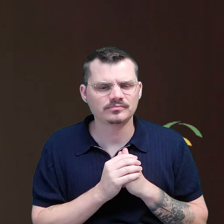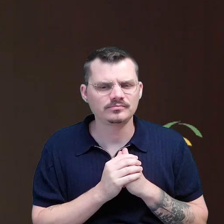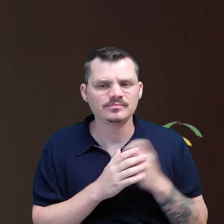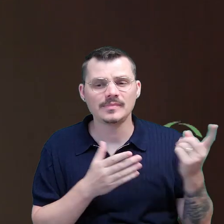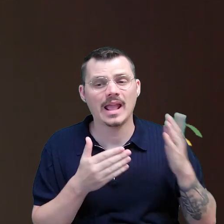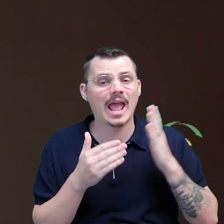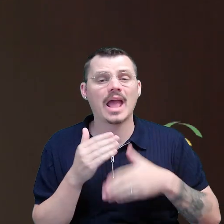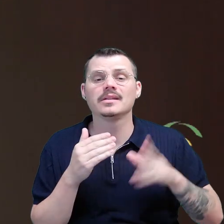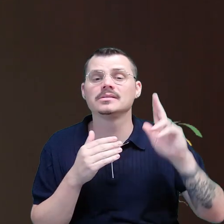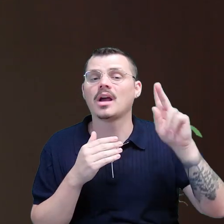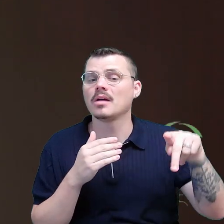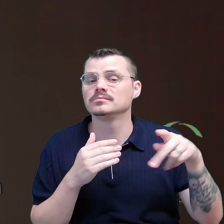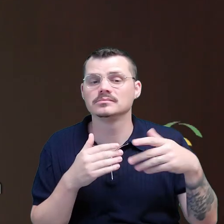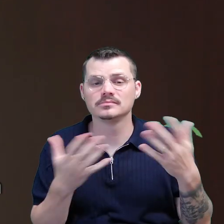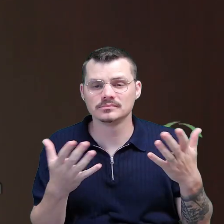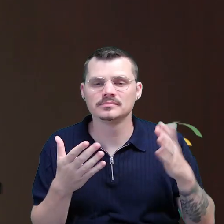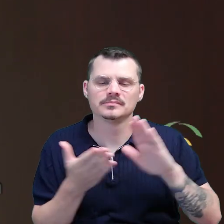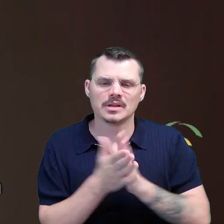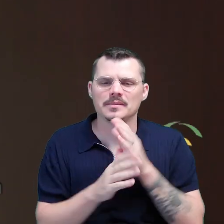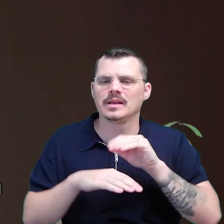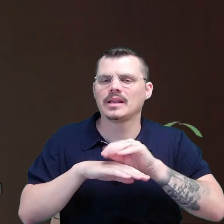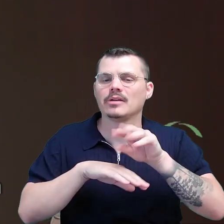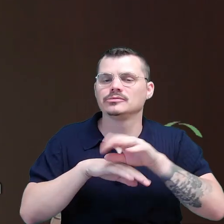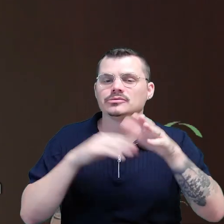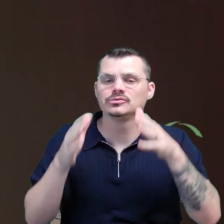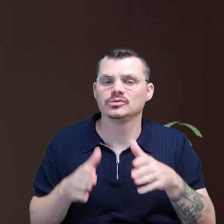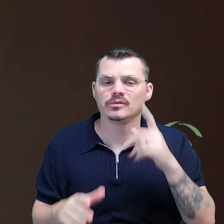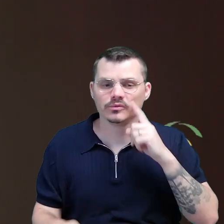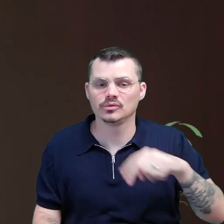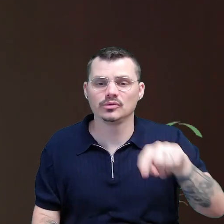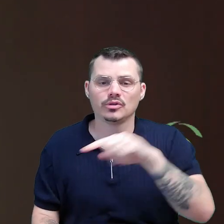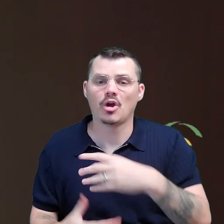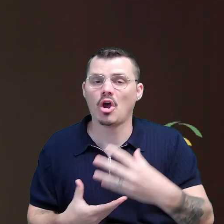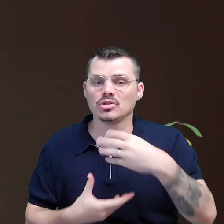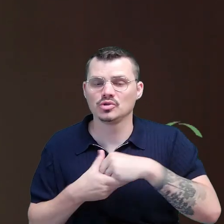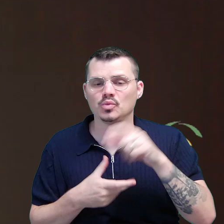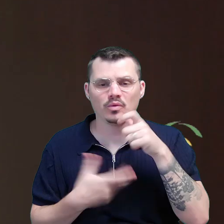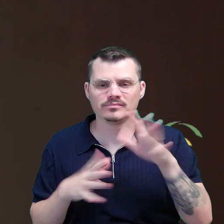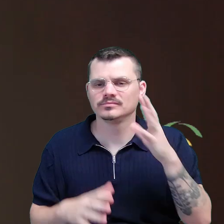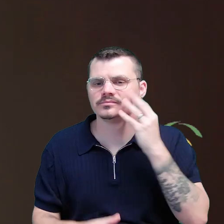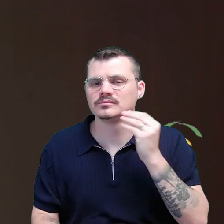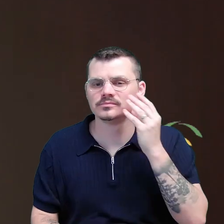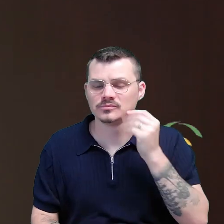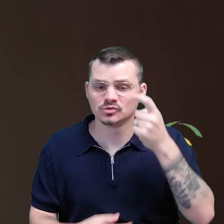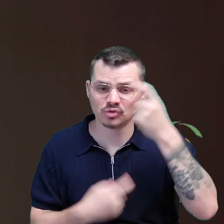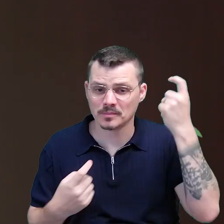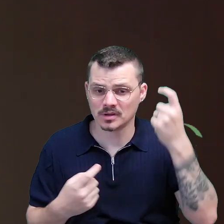And he ended up being a counselor for other people with autism who'd experienced trauma.